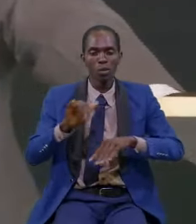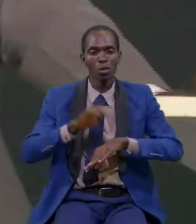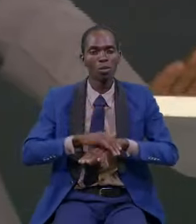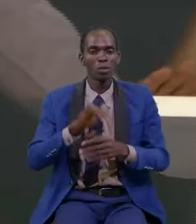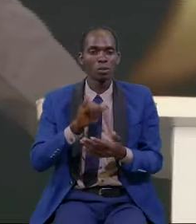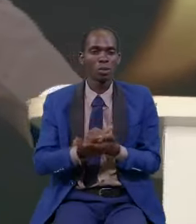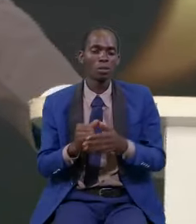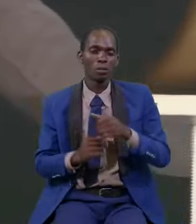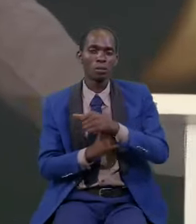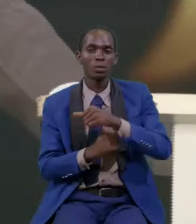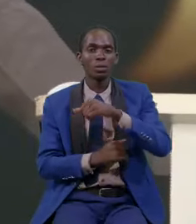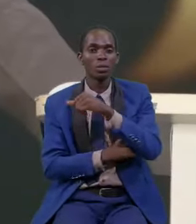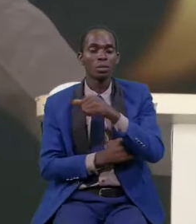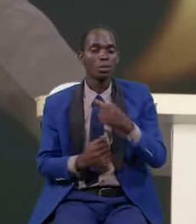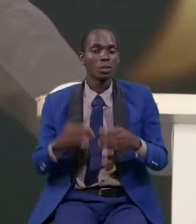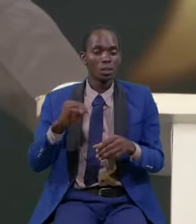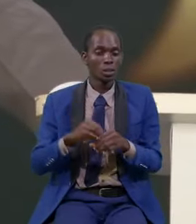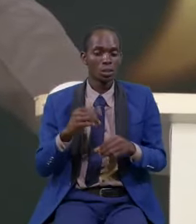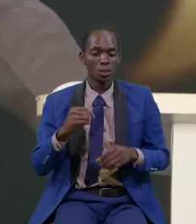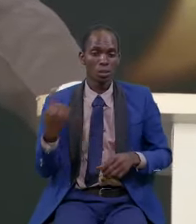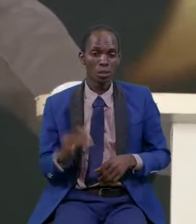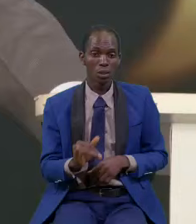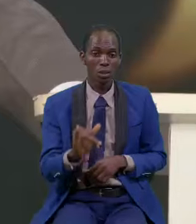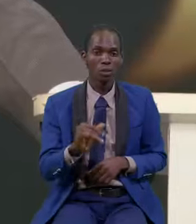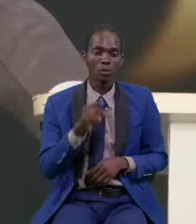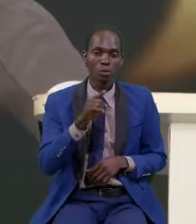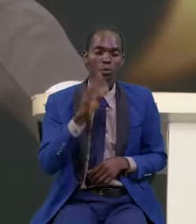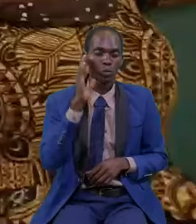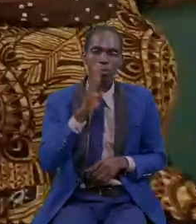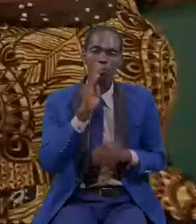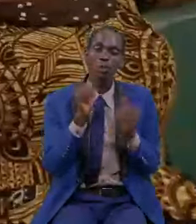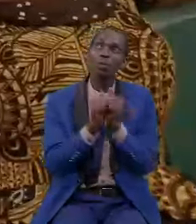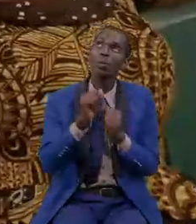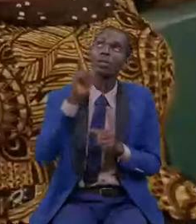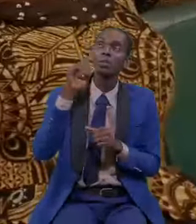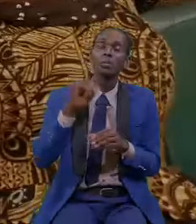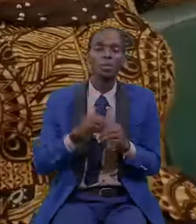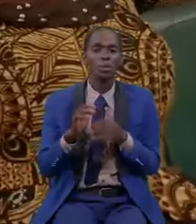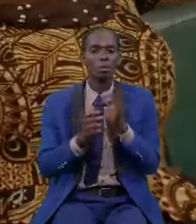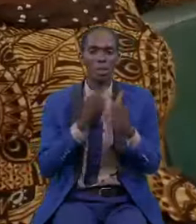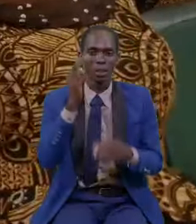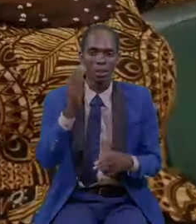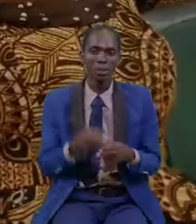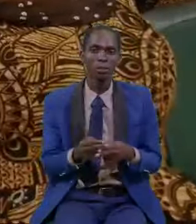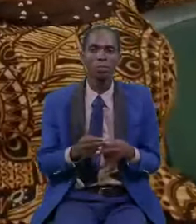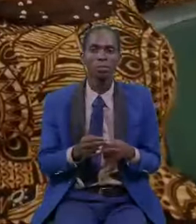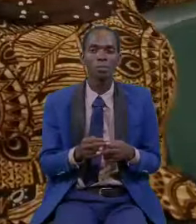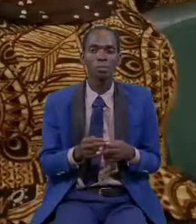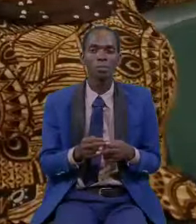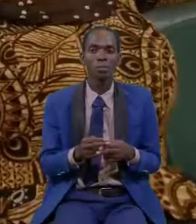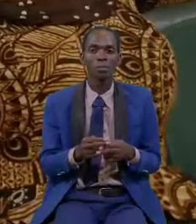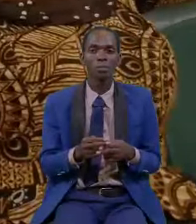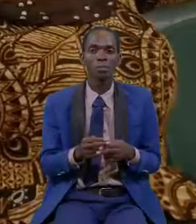in eternity, you'll be with him in Jesus' name. We're looking at number